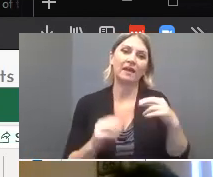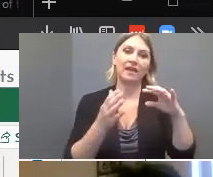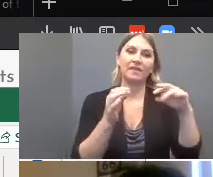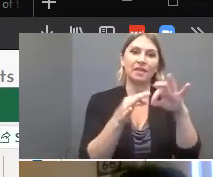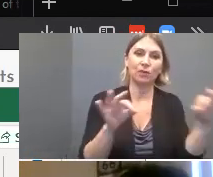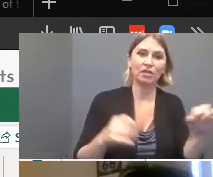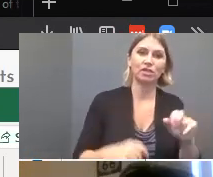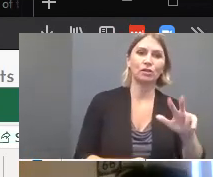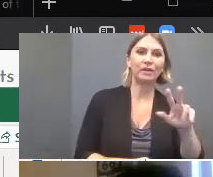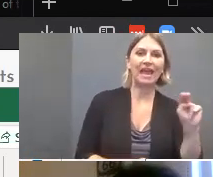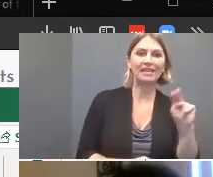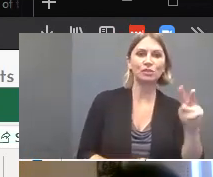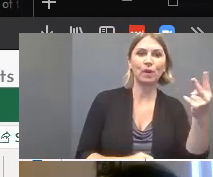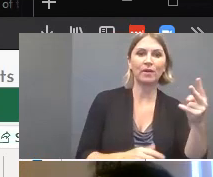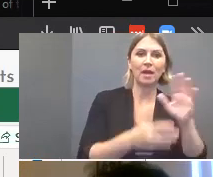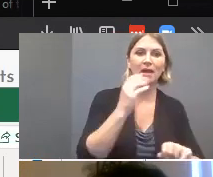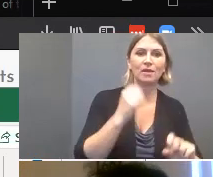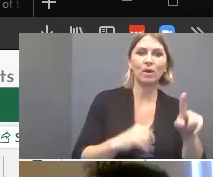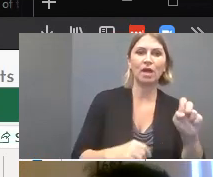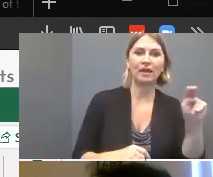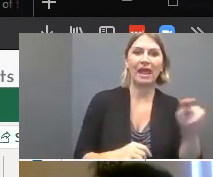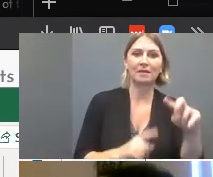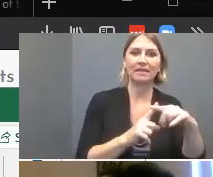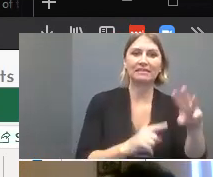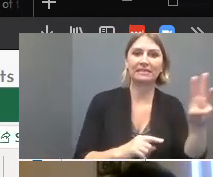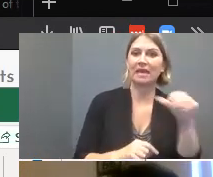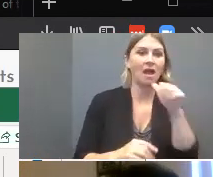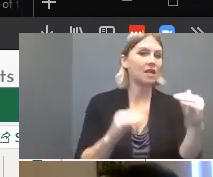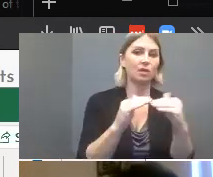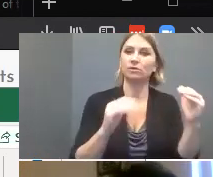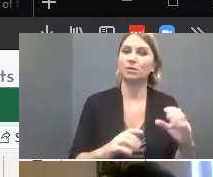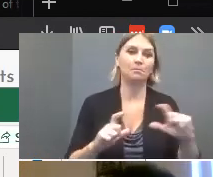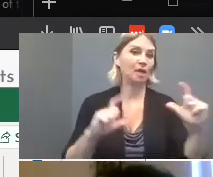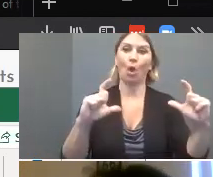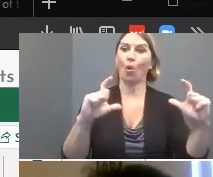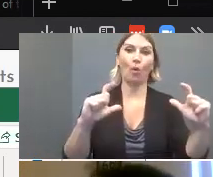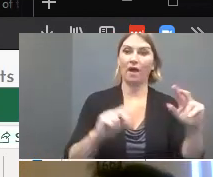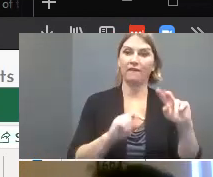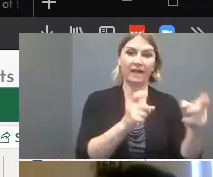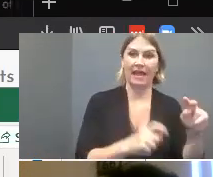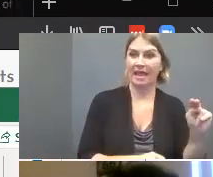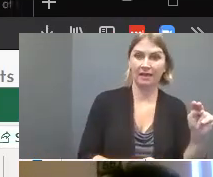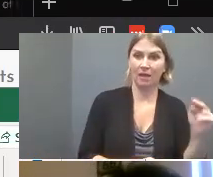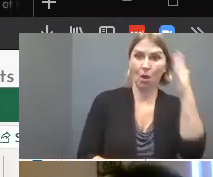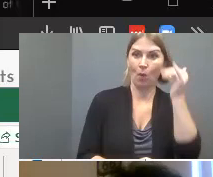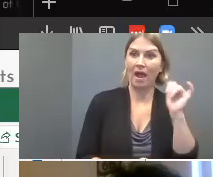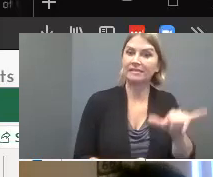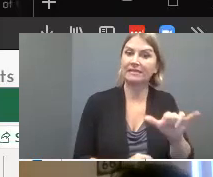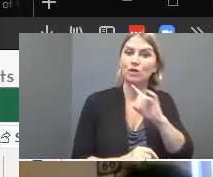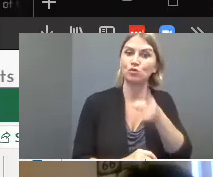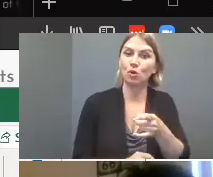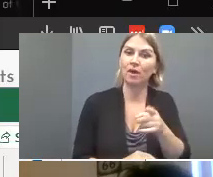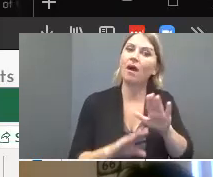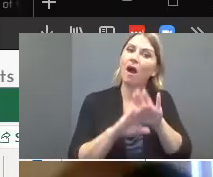minus 100n plus 6 not equal to big O of n. And that is true. Why is it true? It is obvious